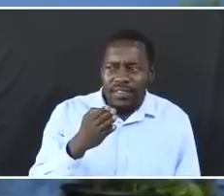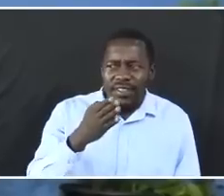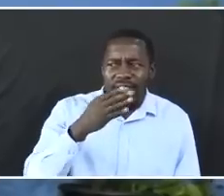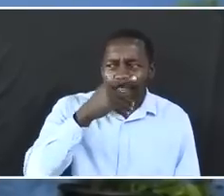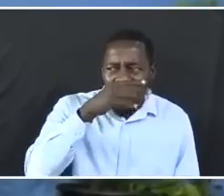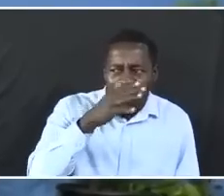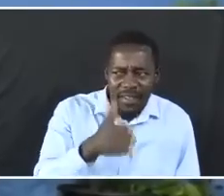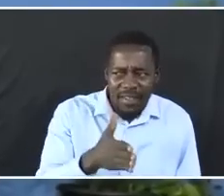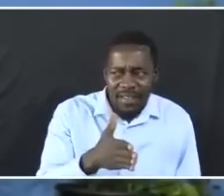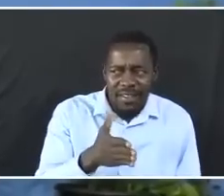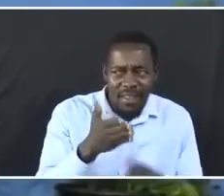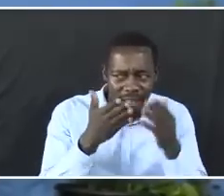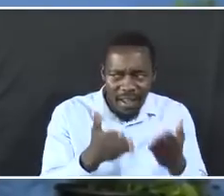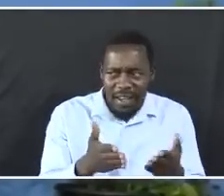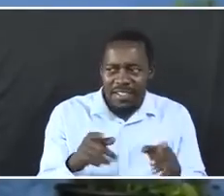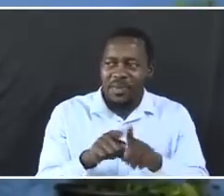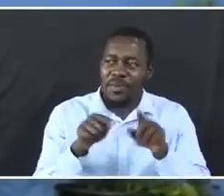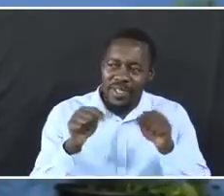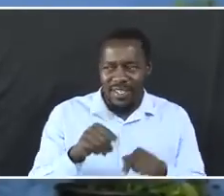generation.